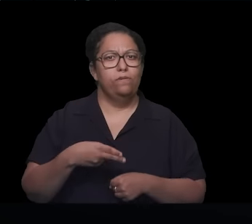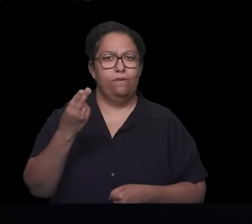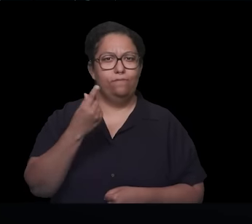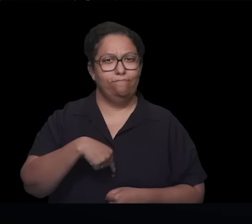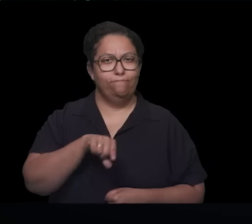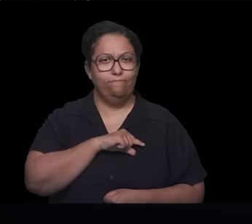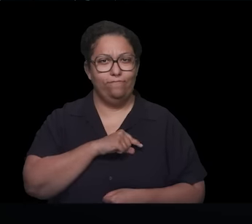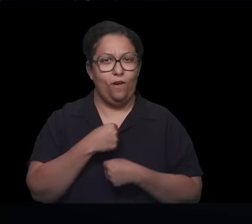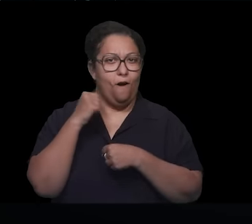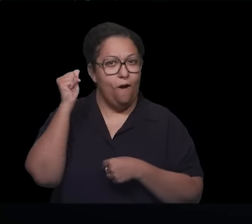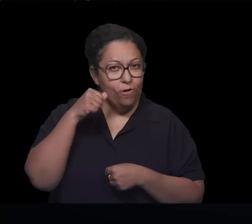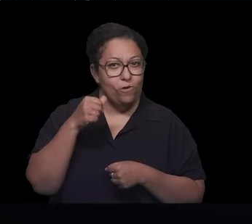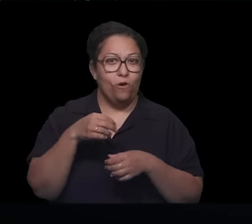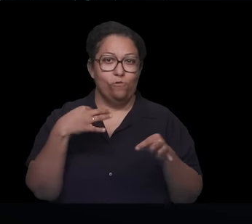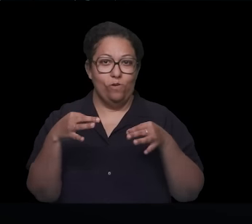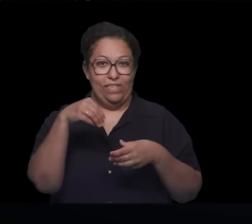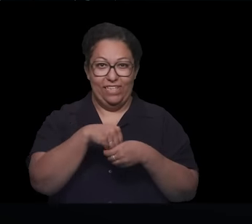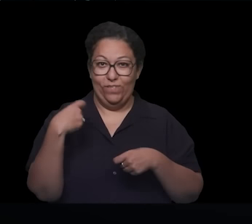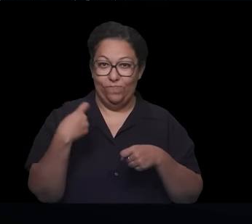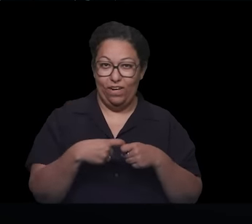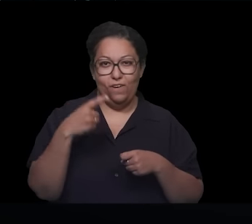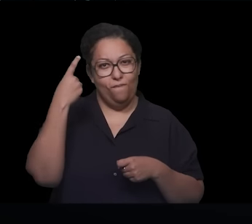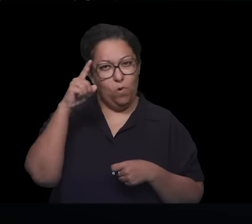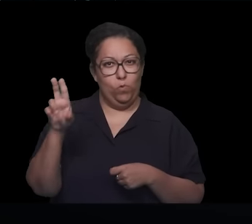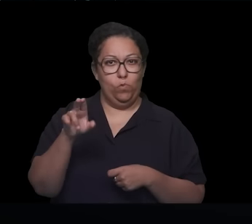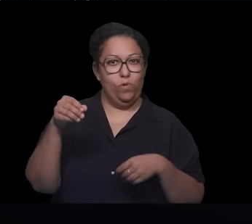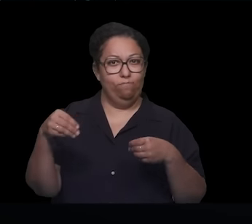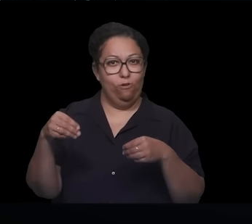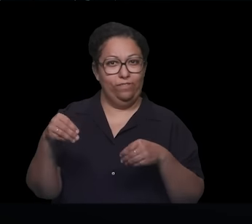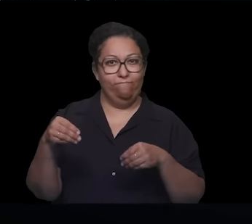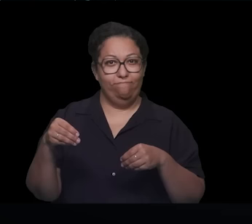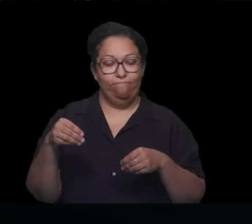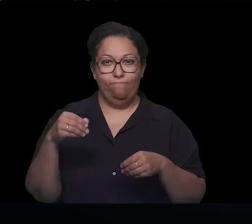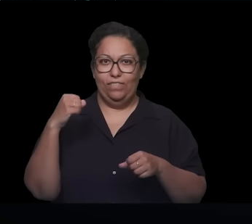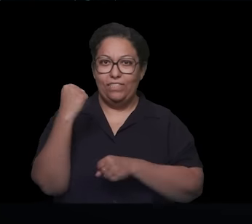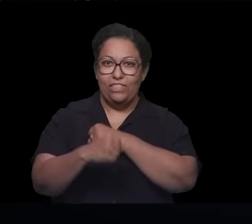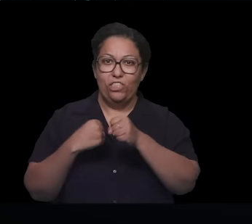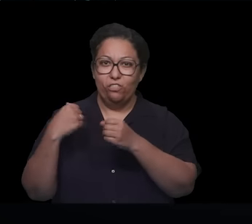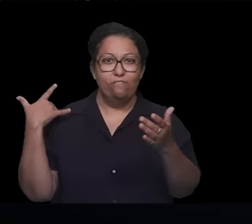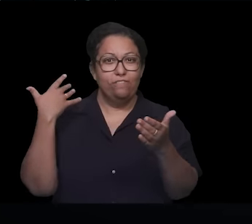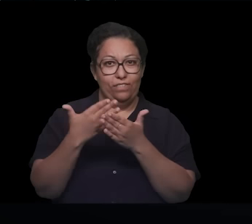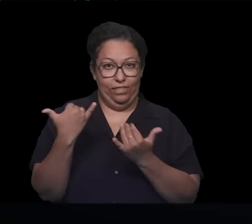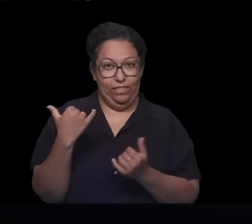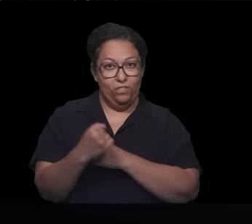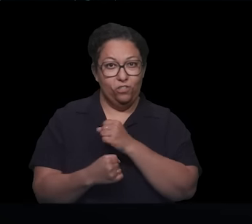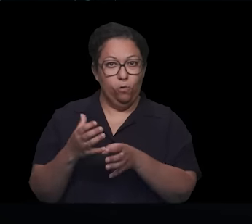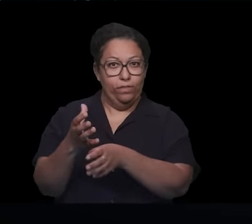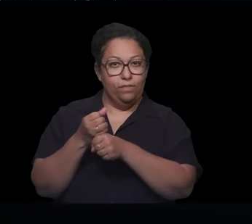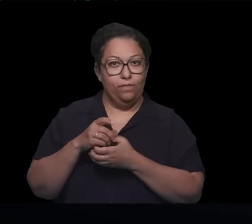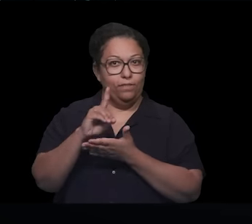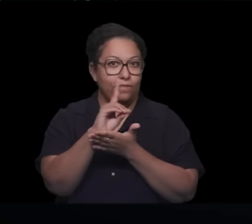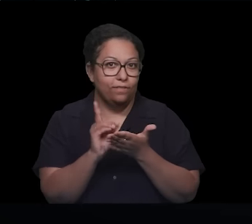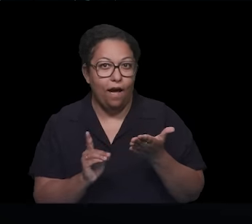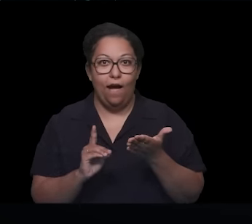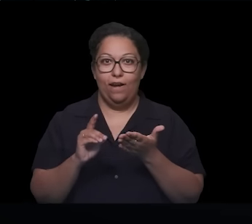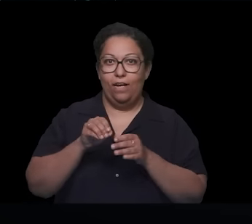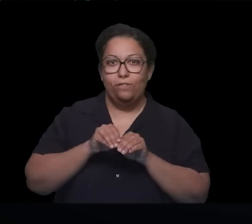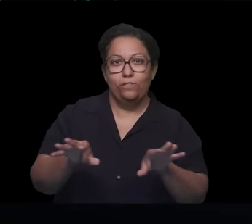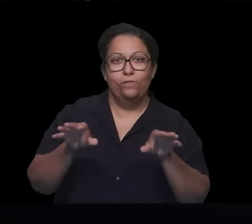producing high-quality audio description in Spanish for the U.S. market. For decades, this year's recipient has been designing